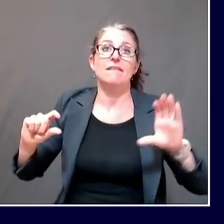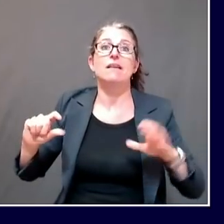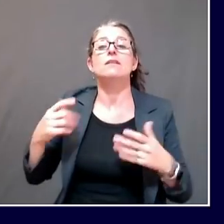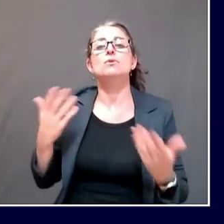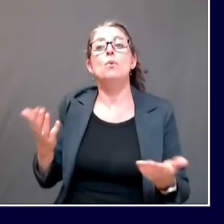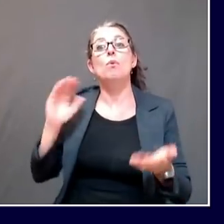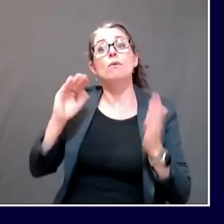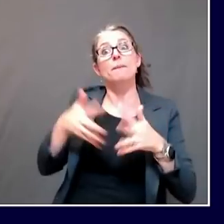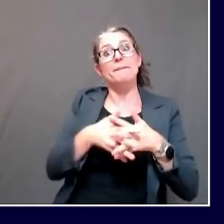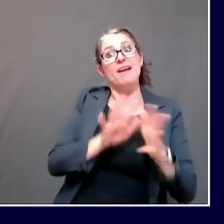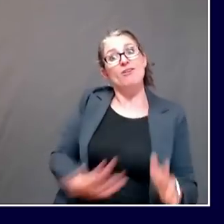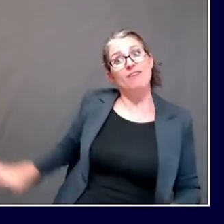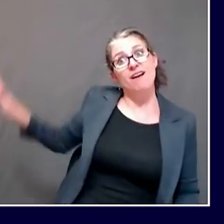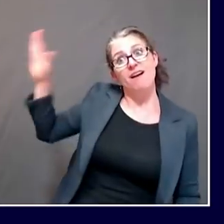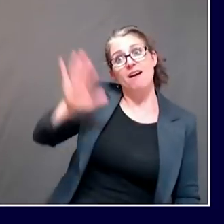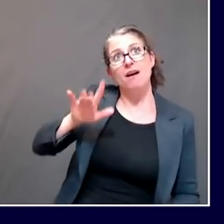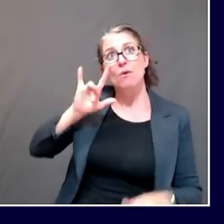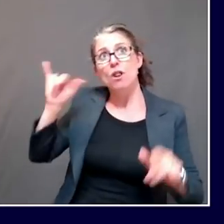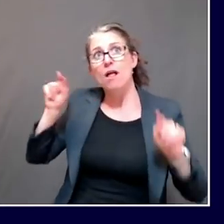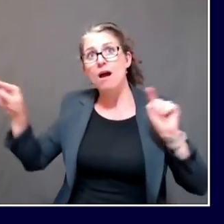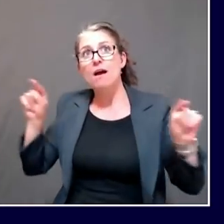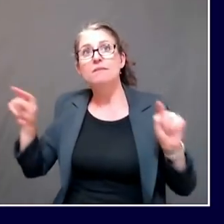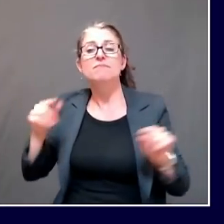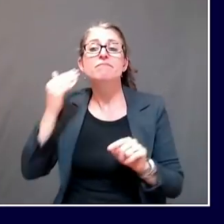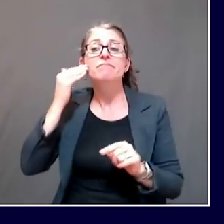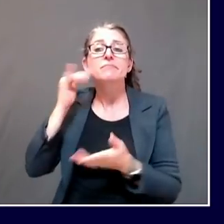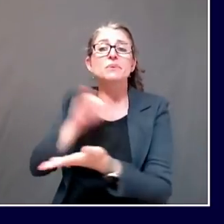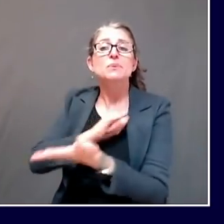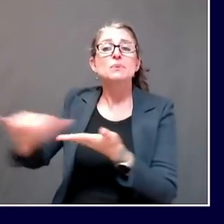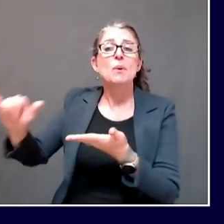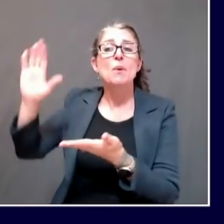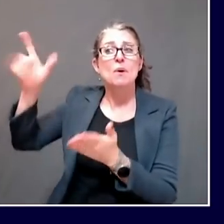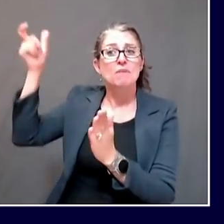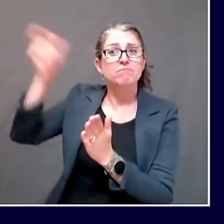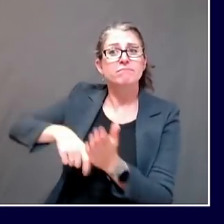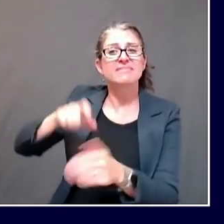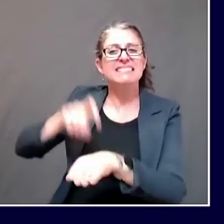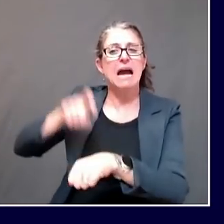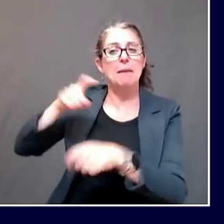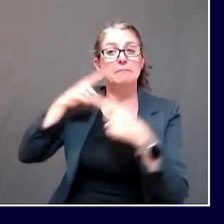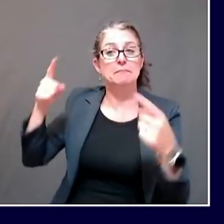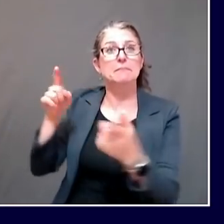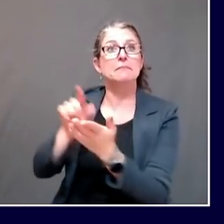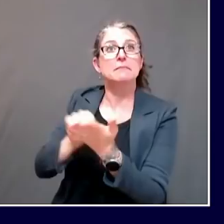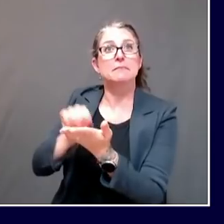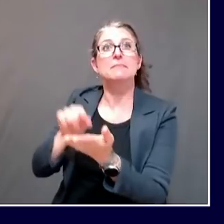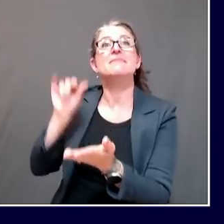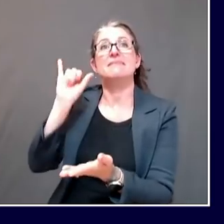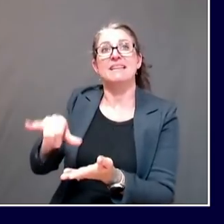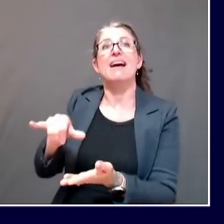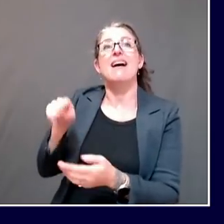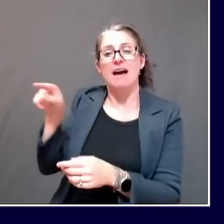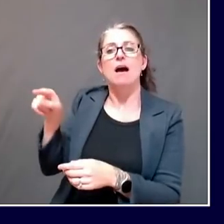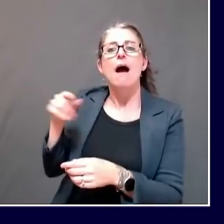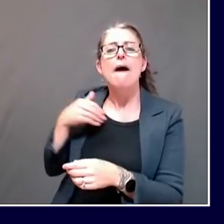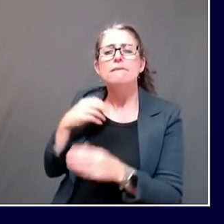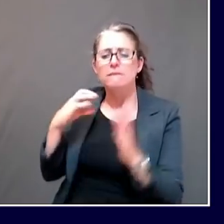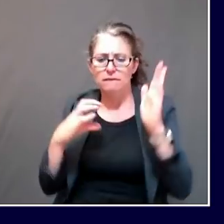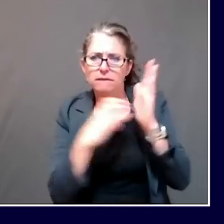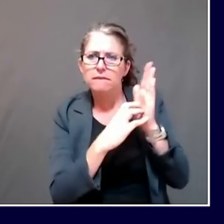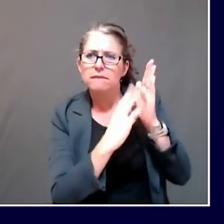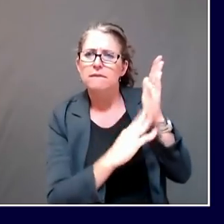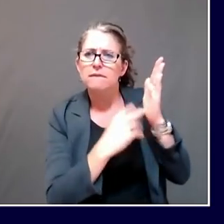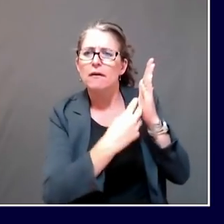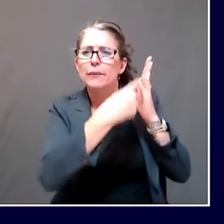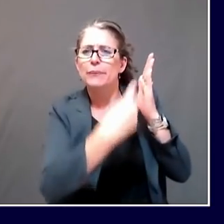Times' COVID-19 tracker, which I encourage everyone to take a look at, the national PCR positivity rate is